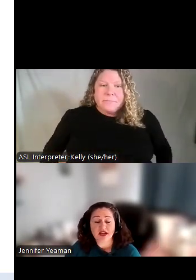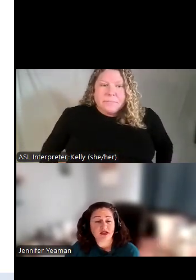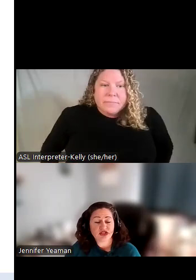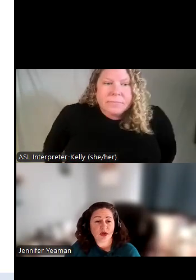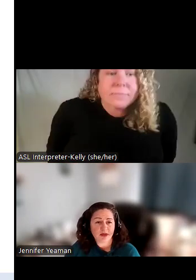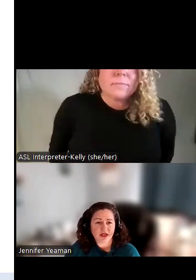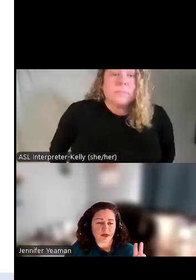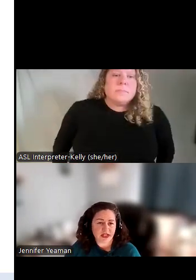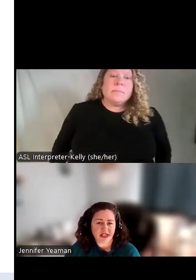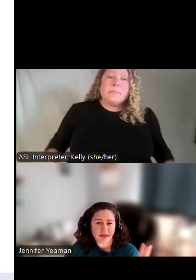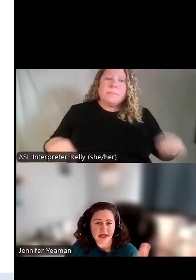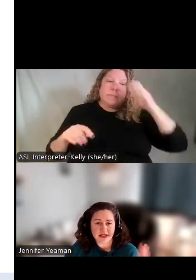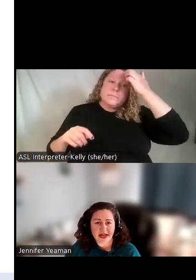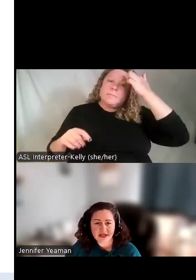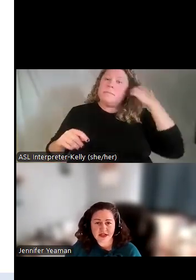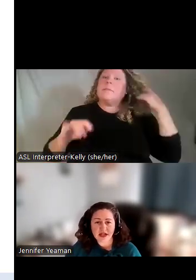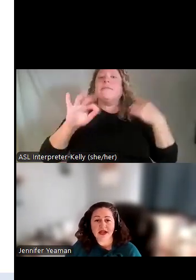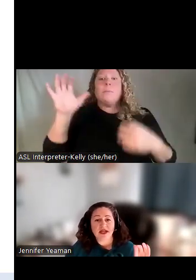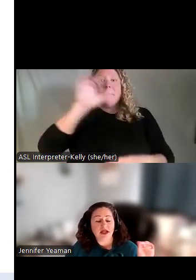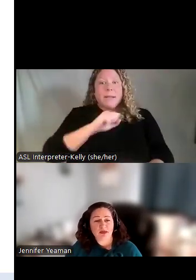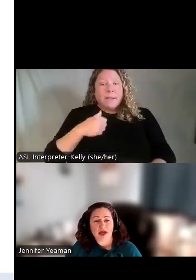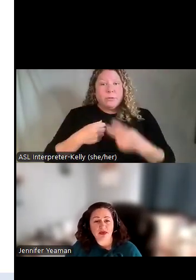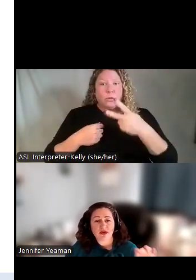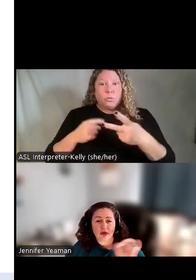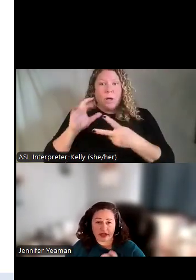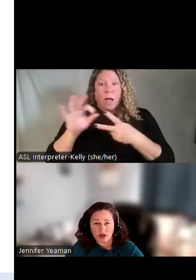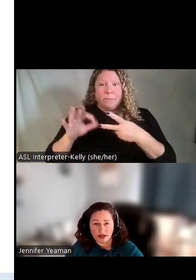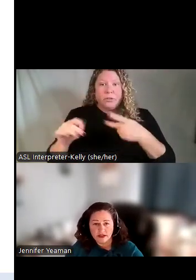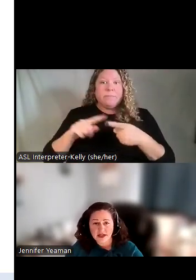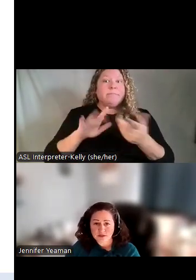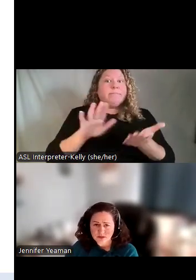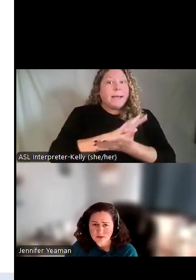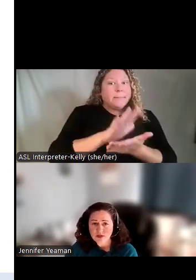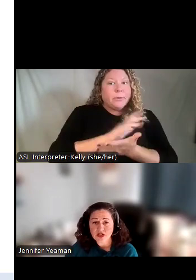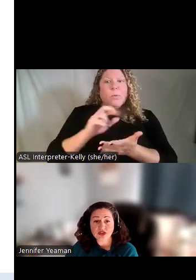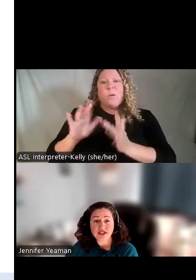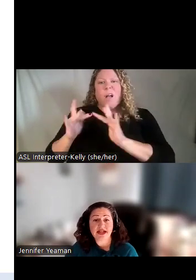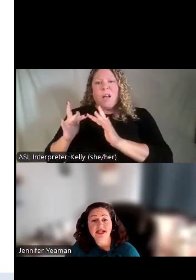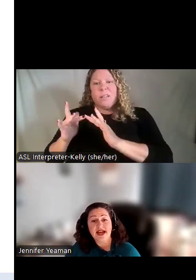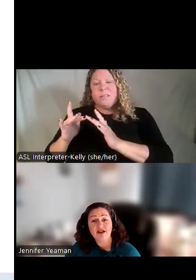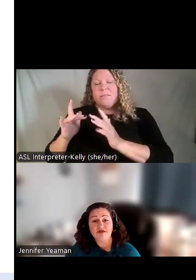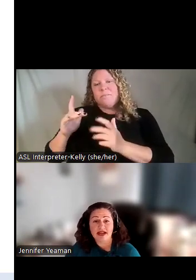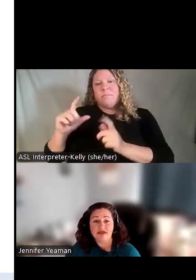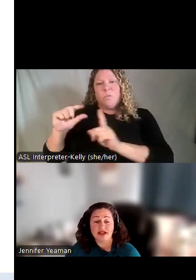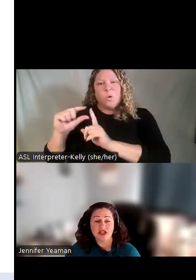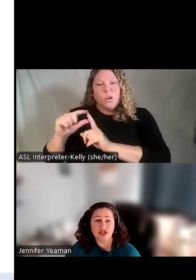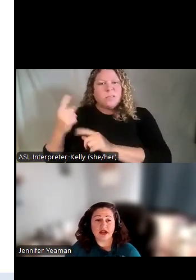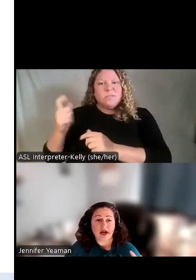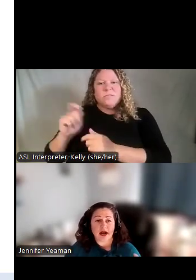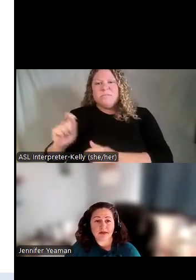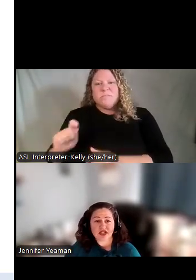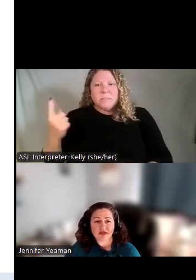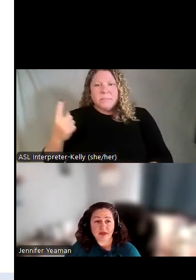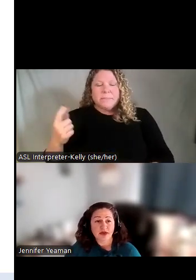session, there's two options to participate in this activity, either paper or electronically. You'll need an 8.5 by